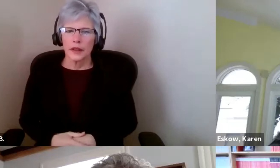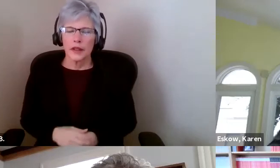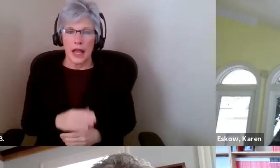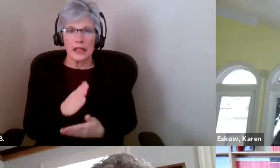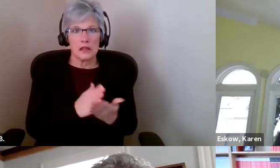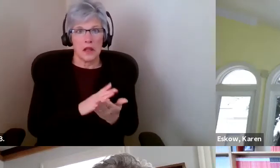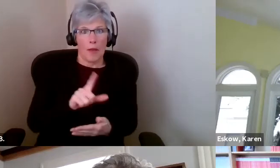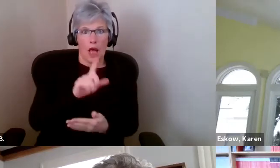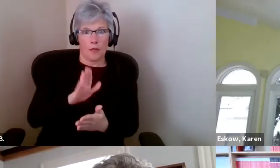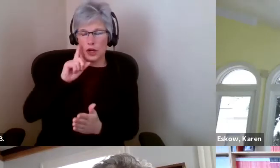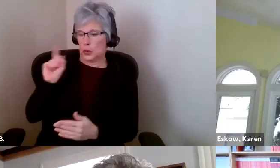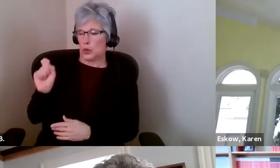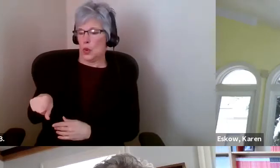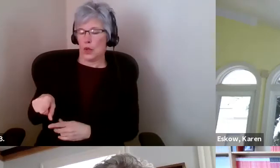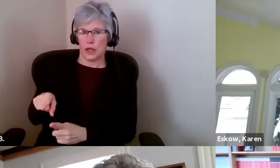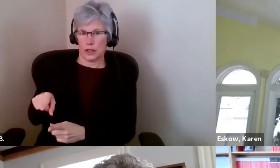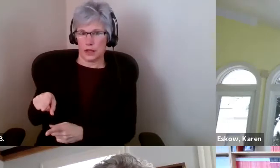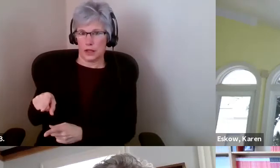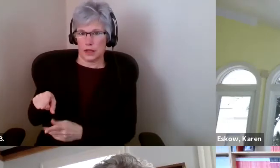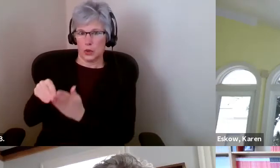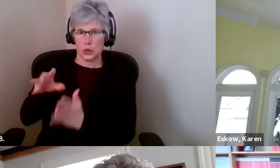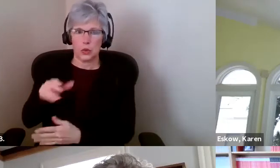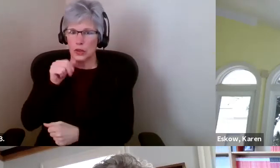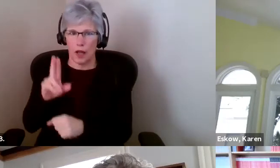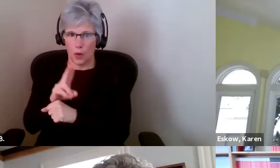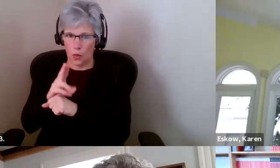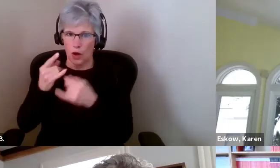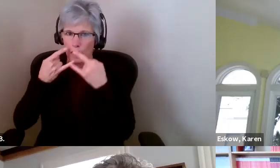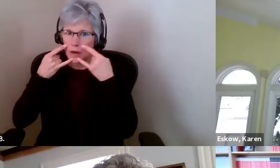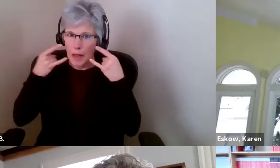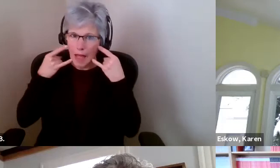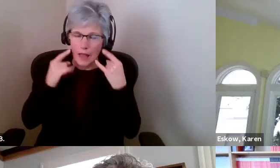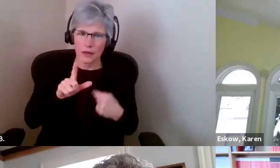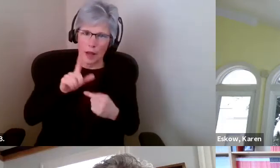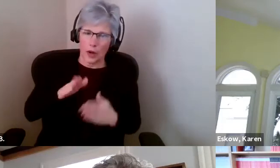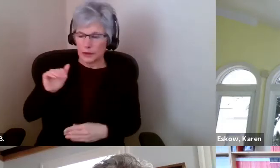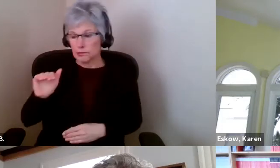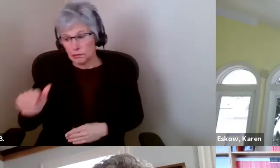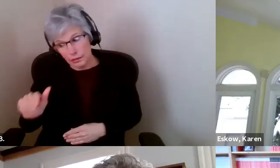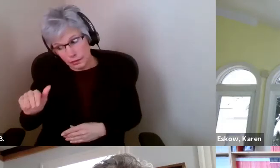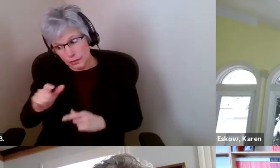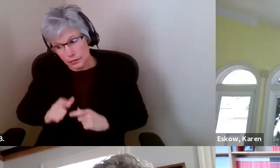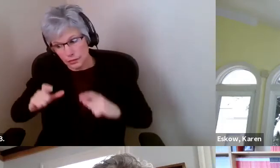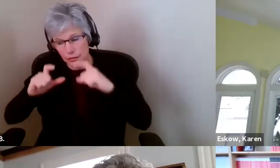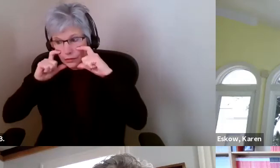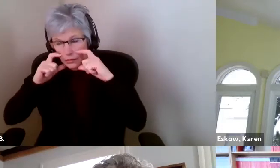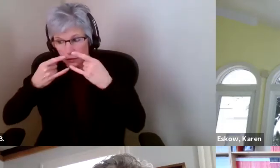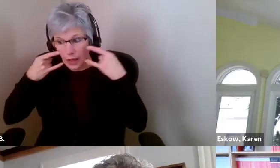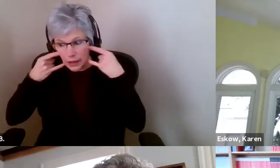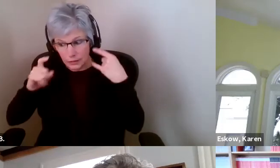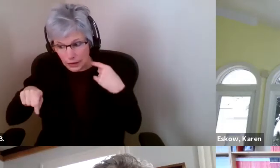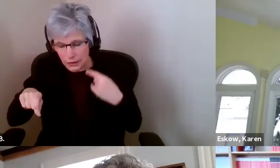noticed that students like that didn't have their masks on, had to tell them, had to remind them. Other students wanted to work on group